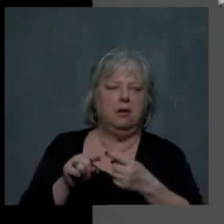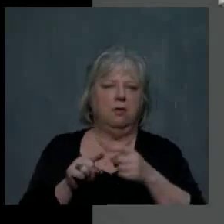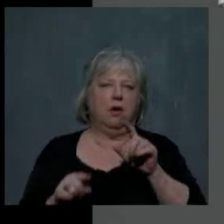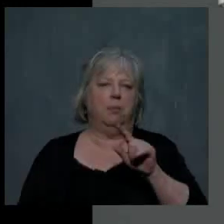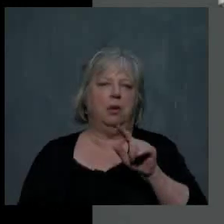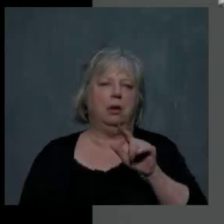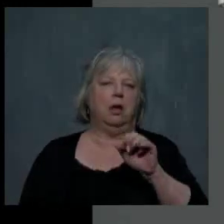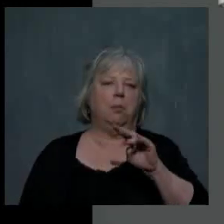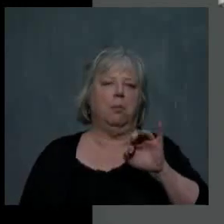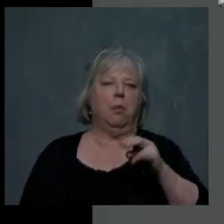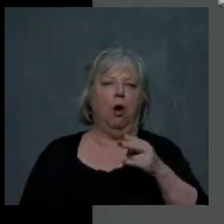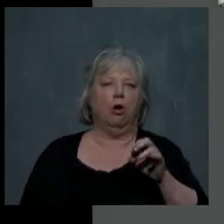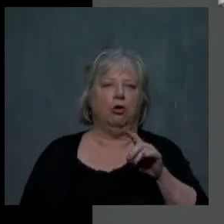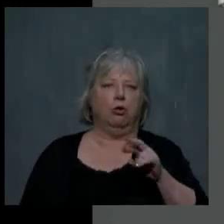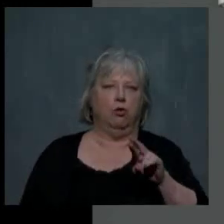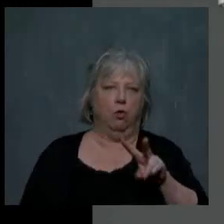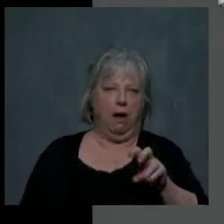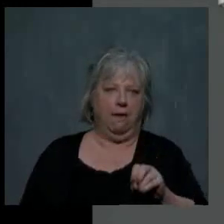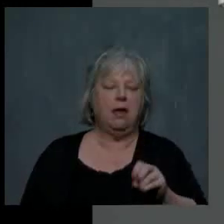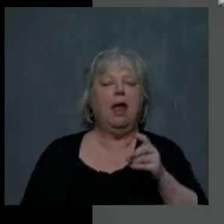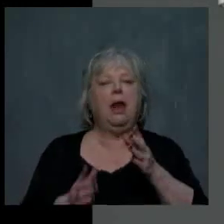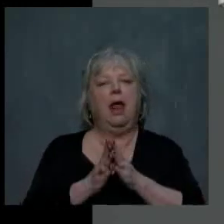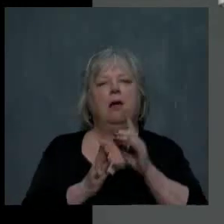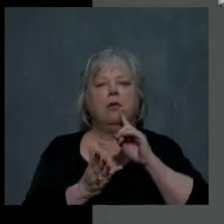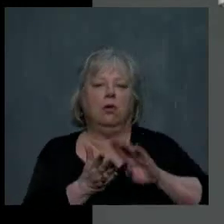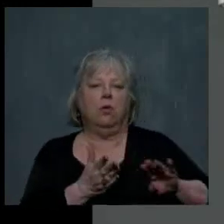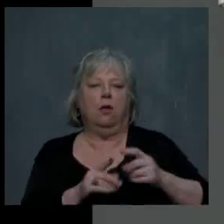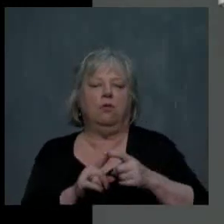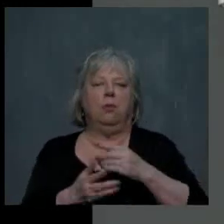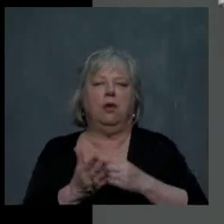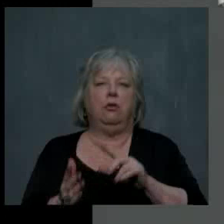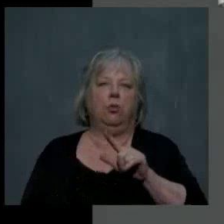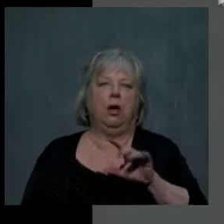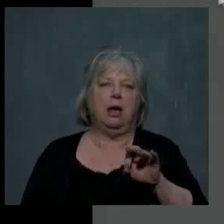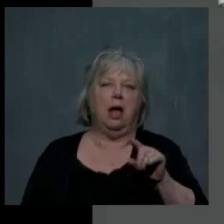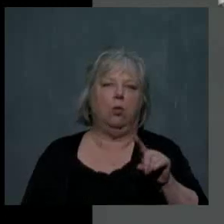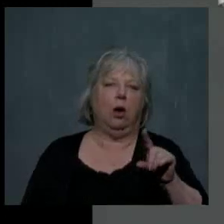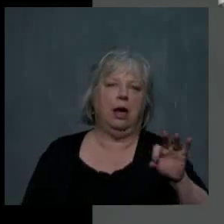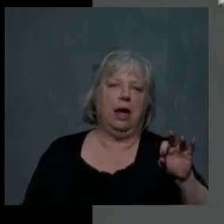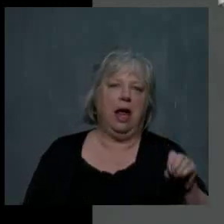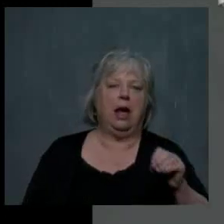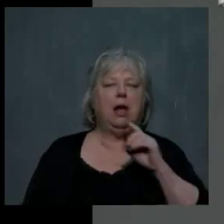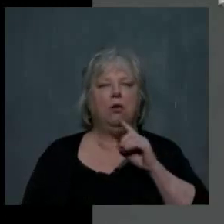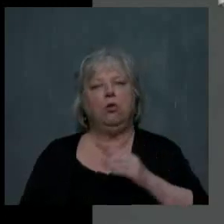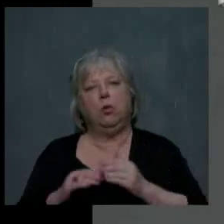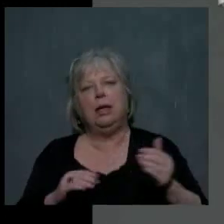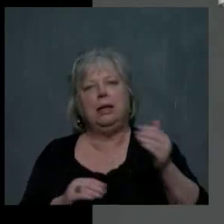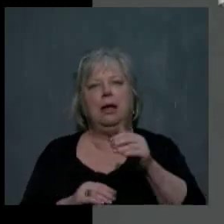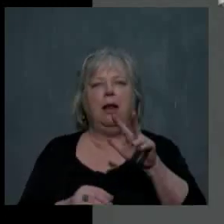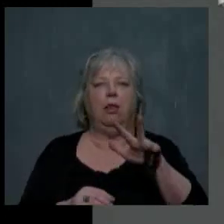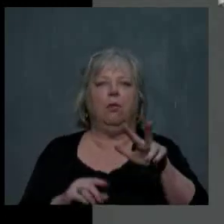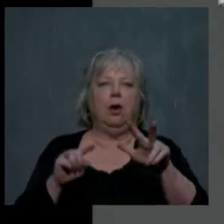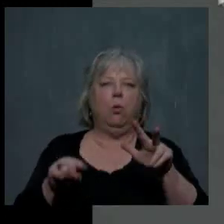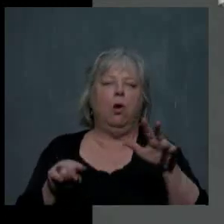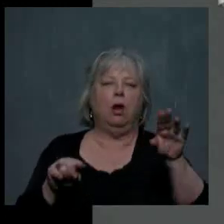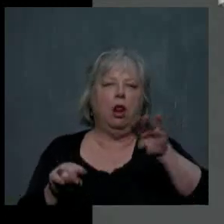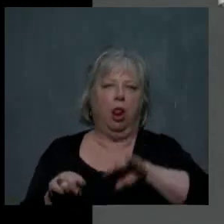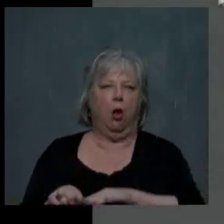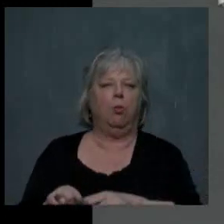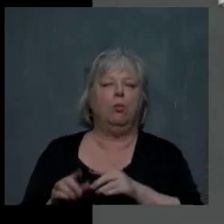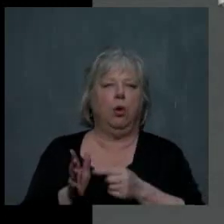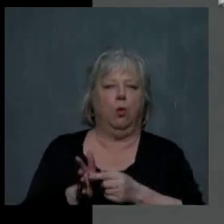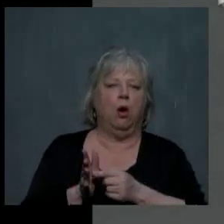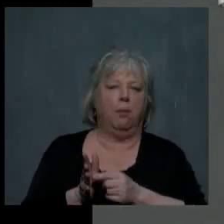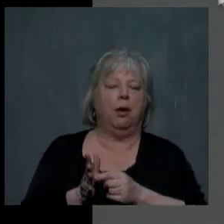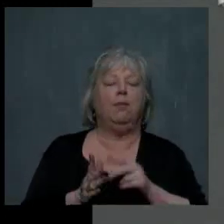Drive. The request includes a variance from section 29-190 to exceed the 3-to-1 maximum slope requirements.